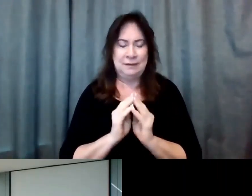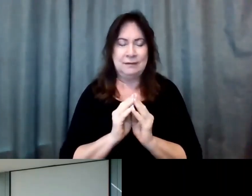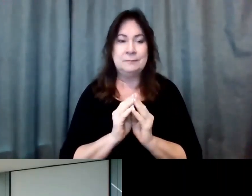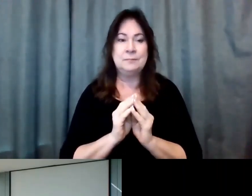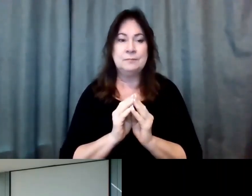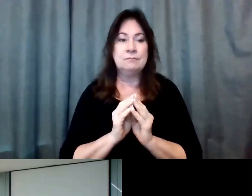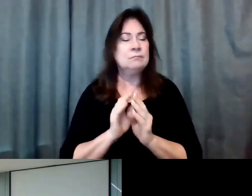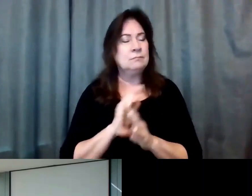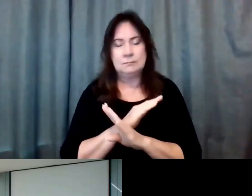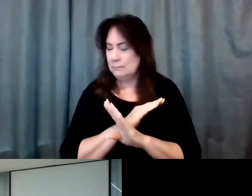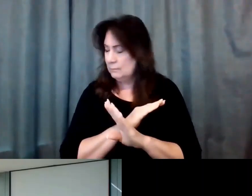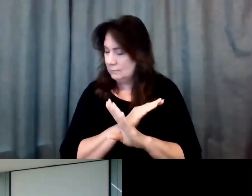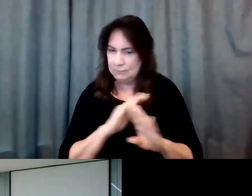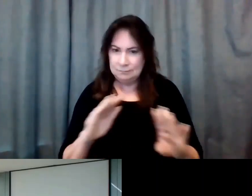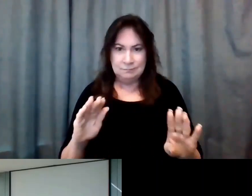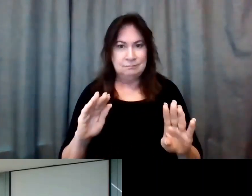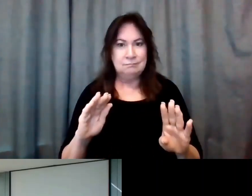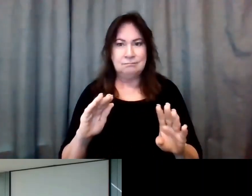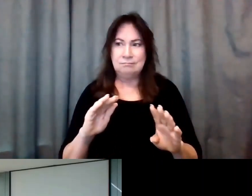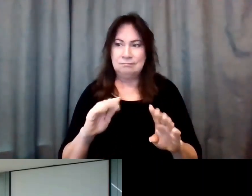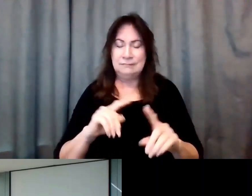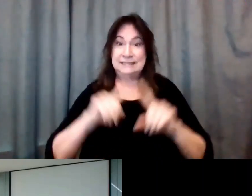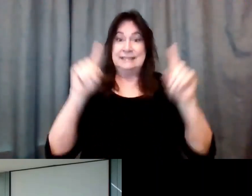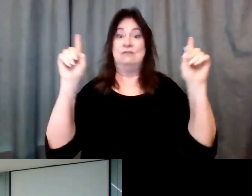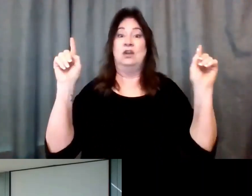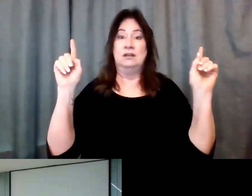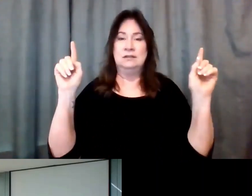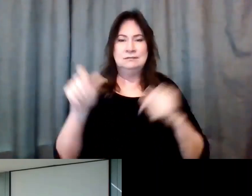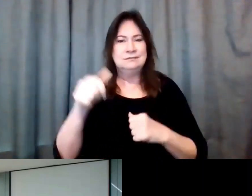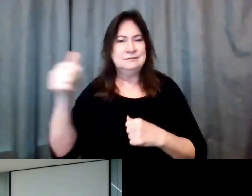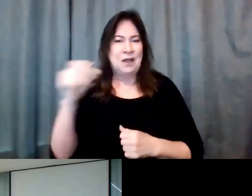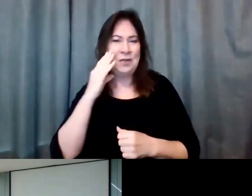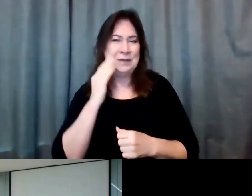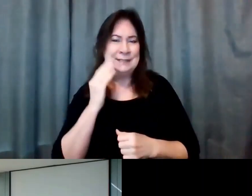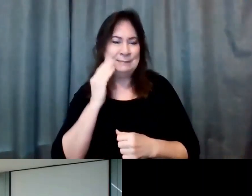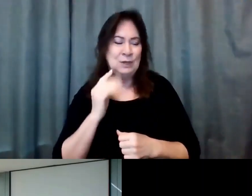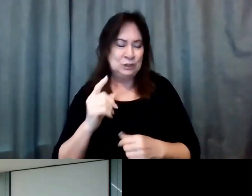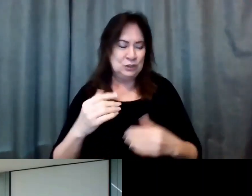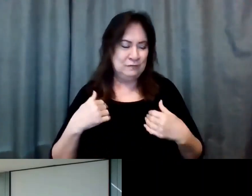is not radically different from other experiences you